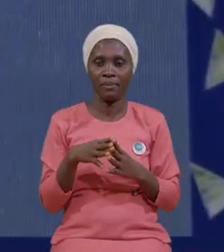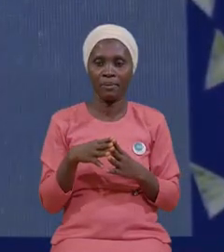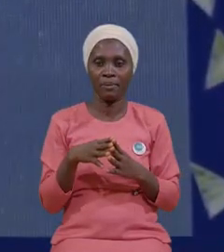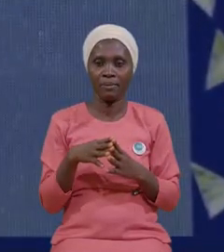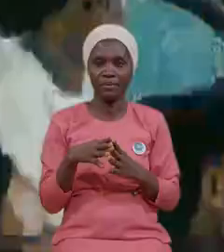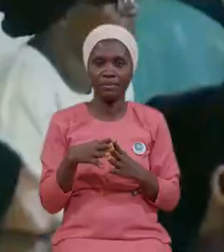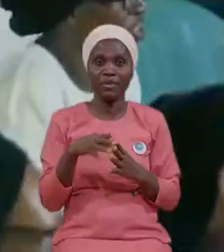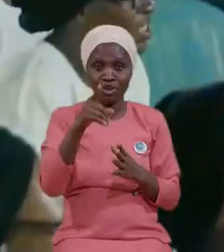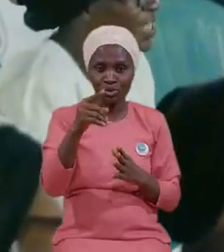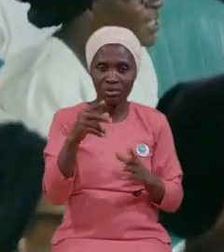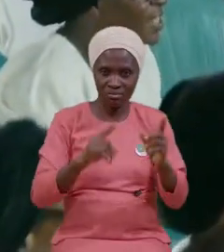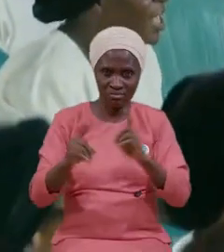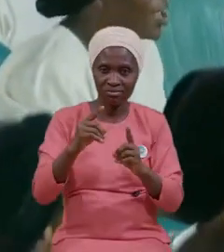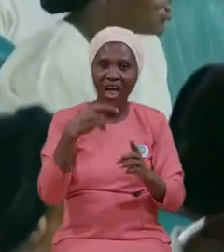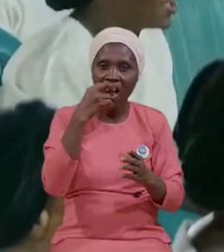Mention that name.